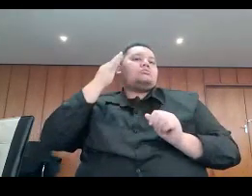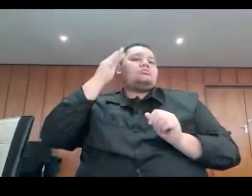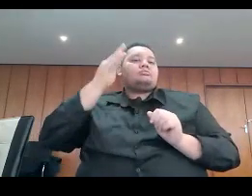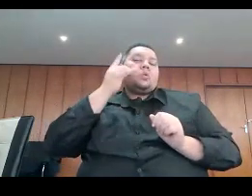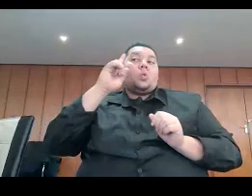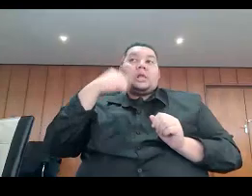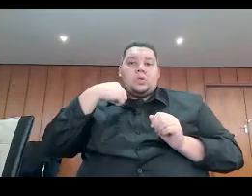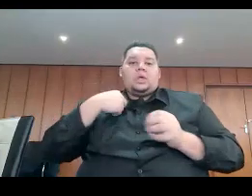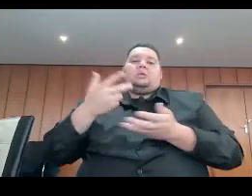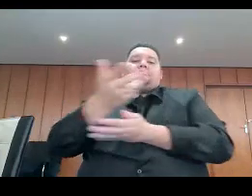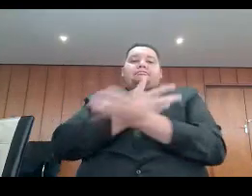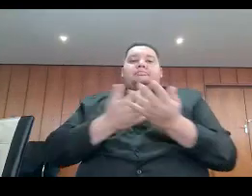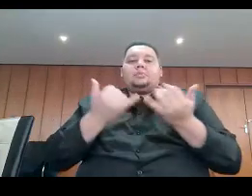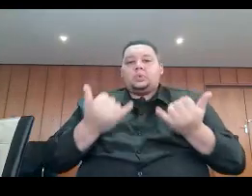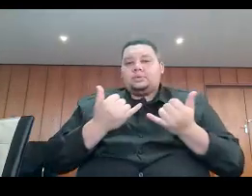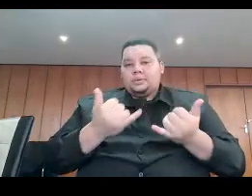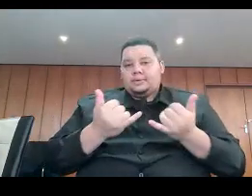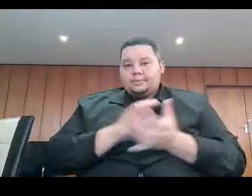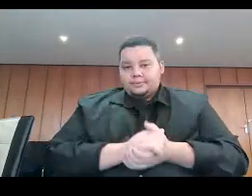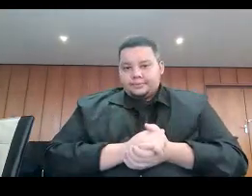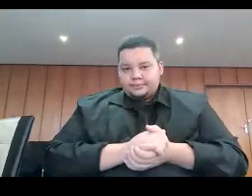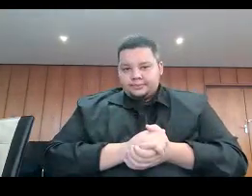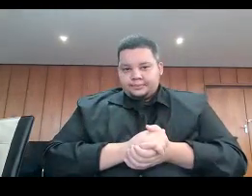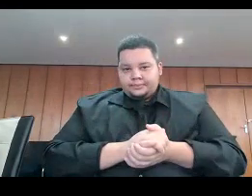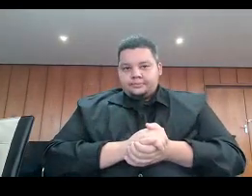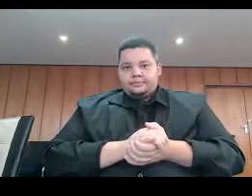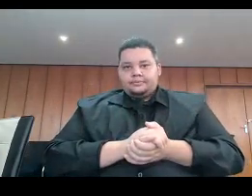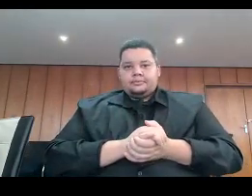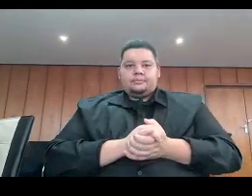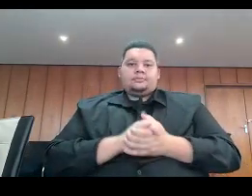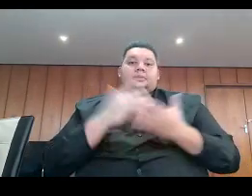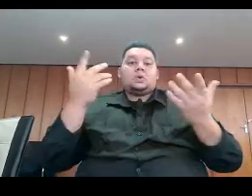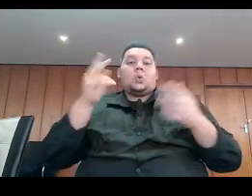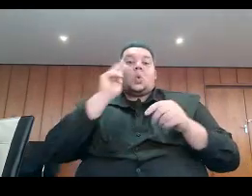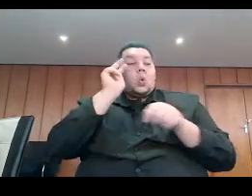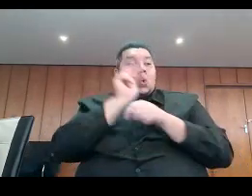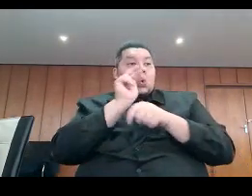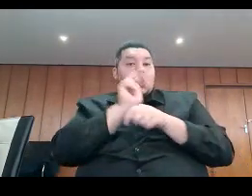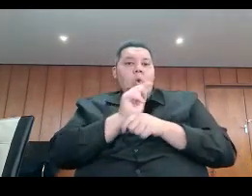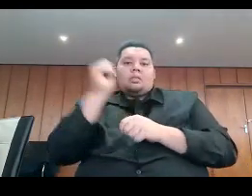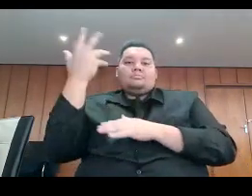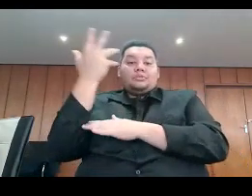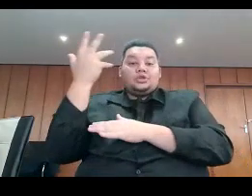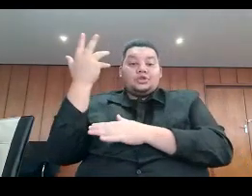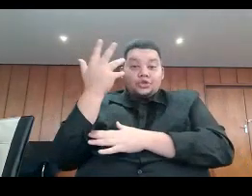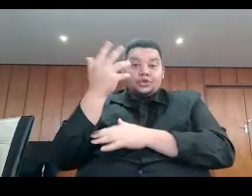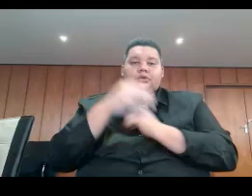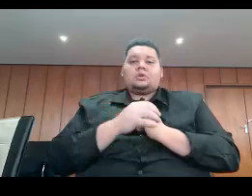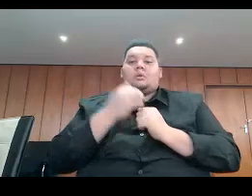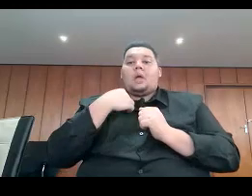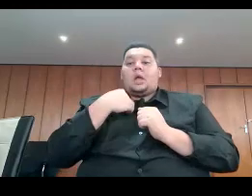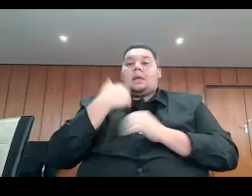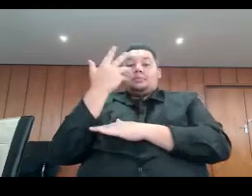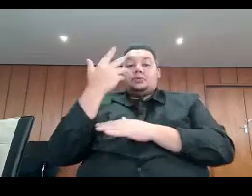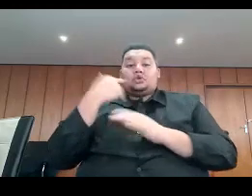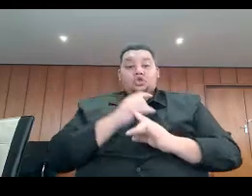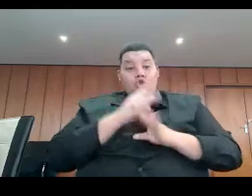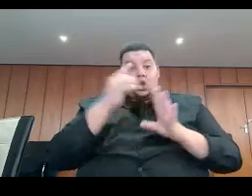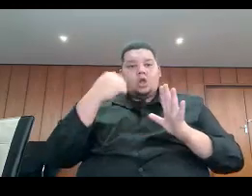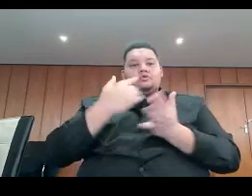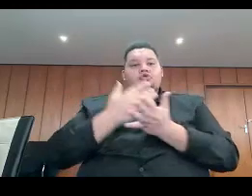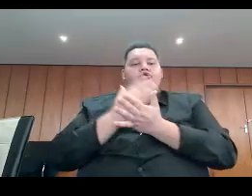we're going to talk about today. So as the overview of the presentation, I'm going to start the presentation by